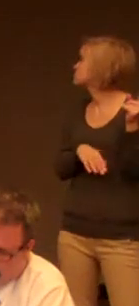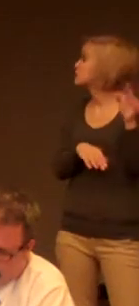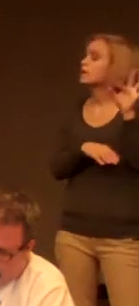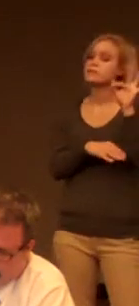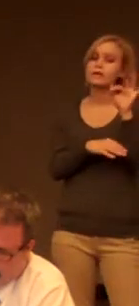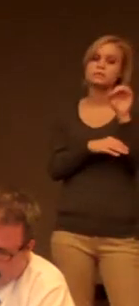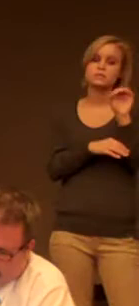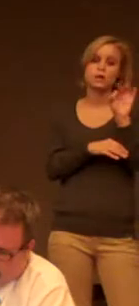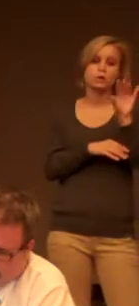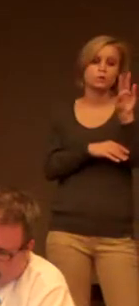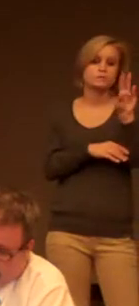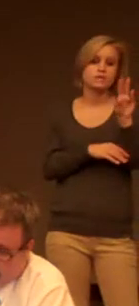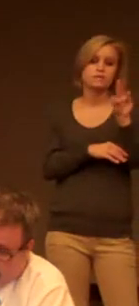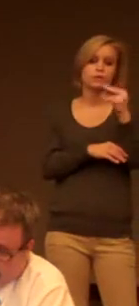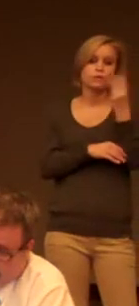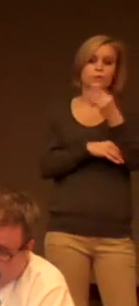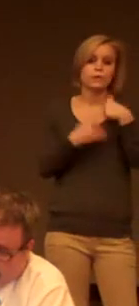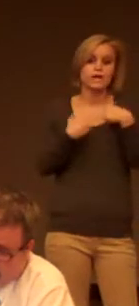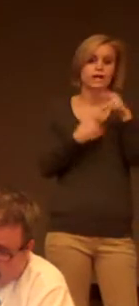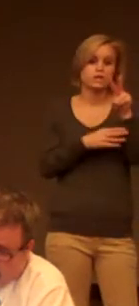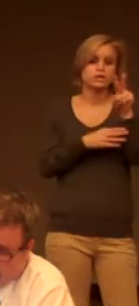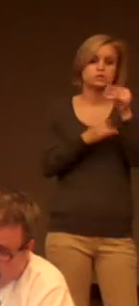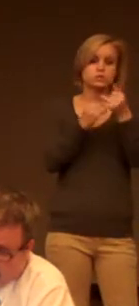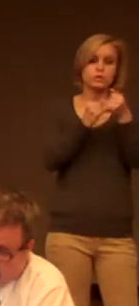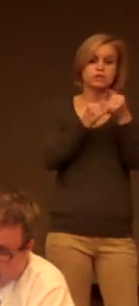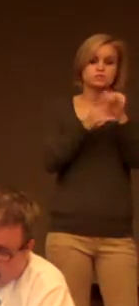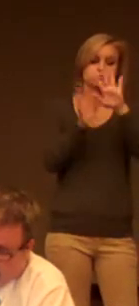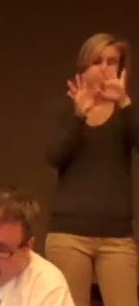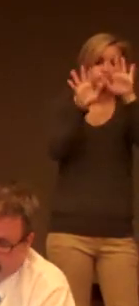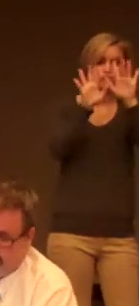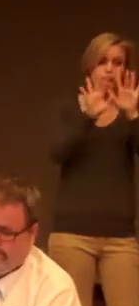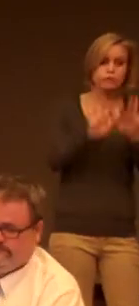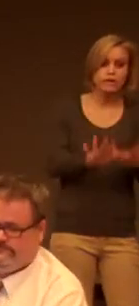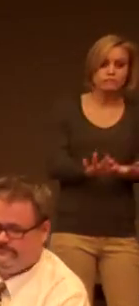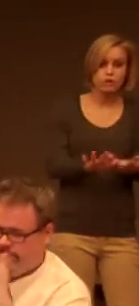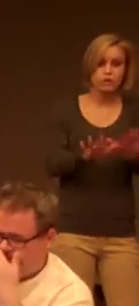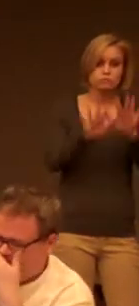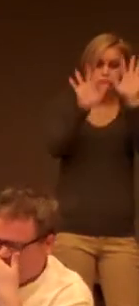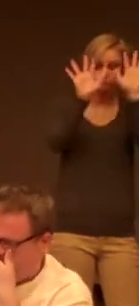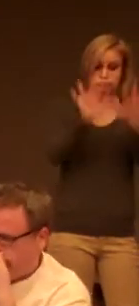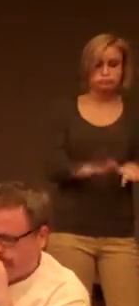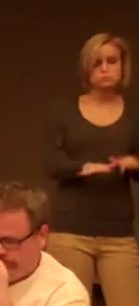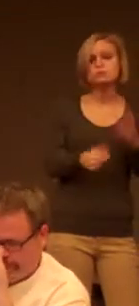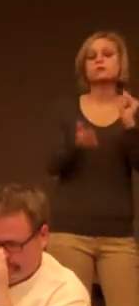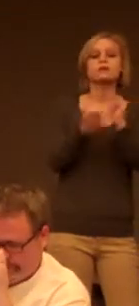1907, we had a 2-inch rainfall in Wheeling that caused the flood.